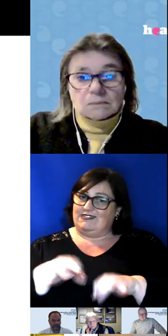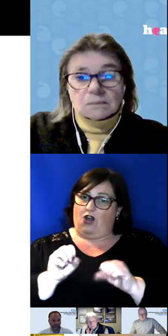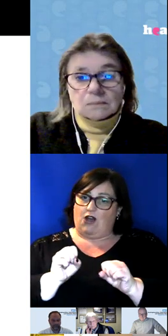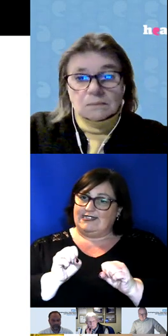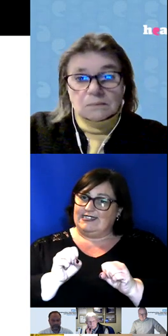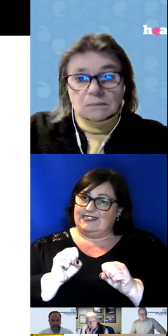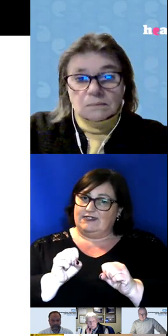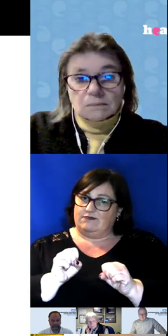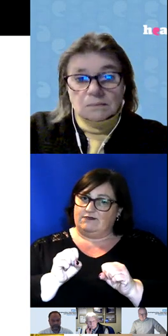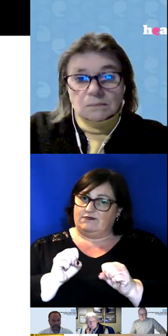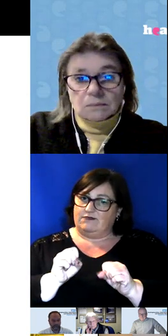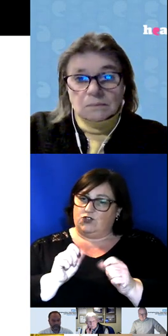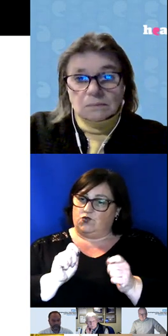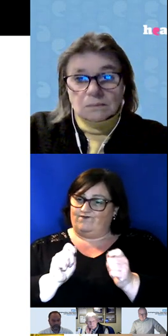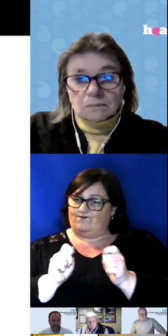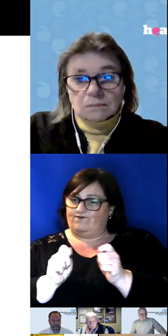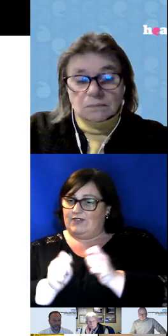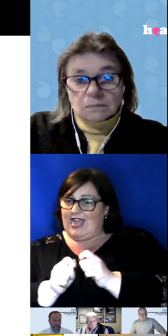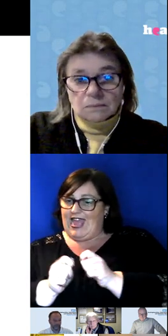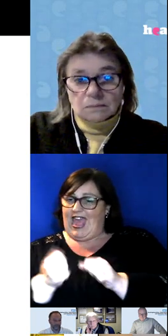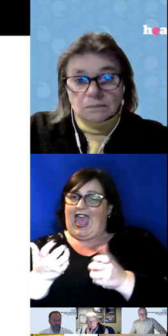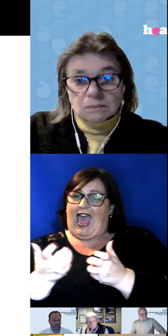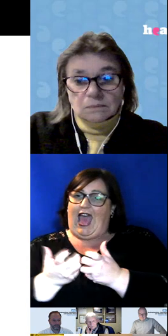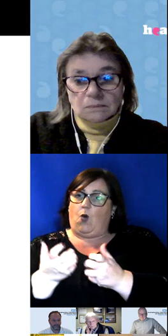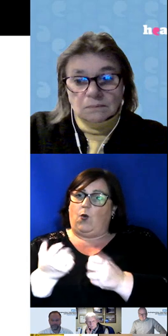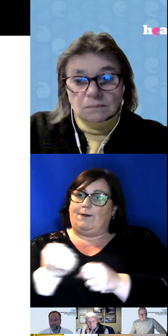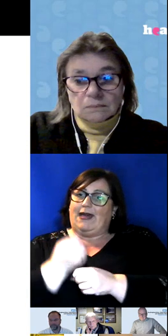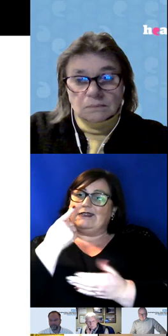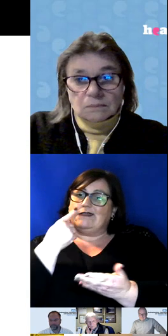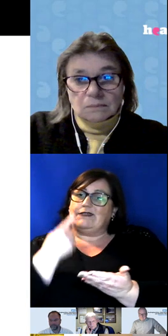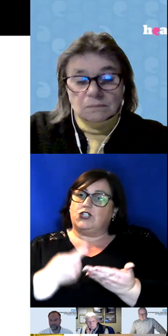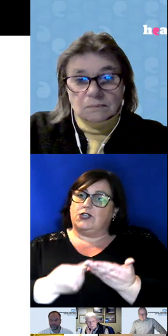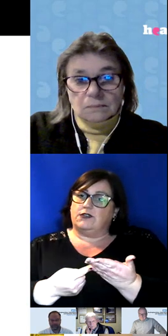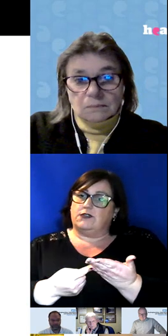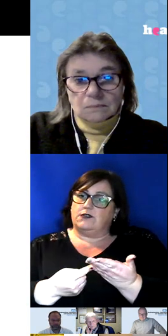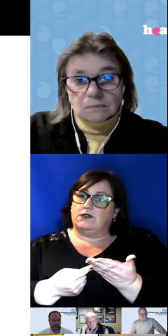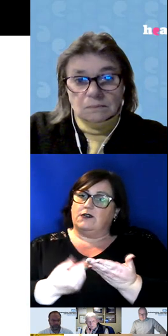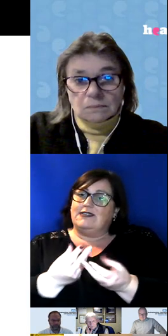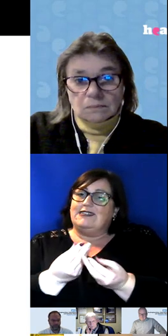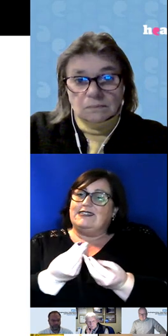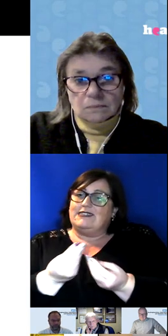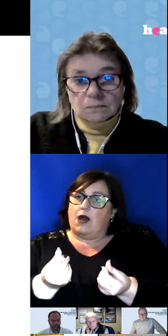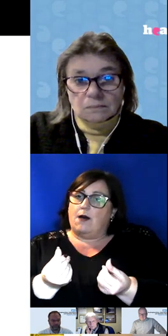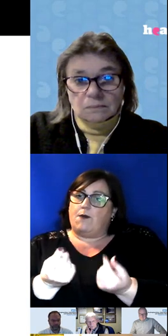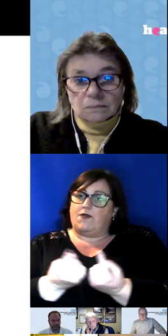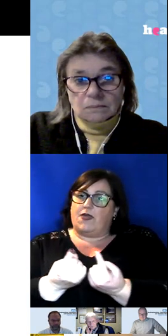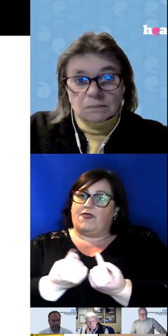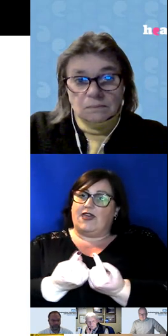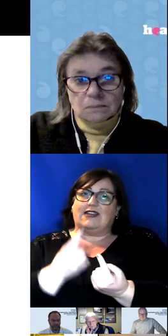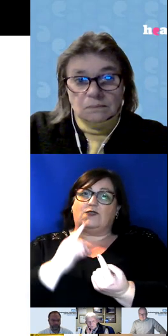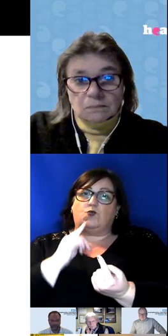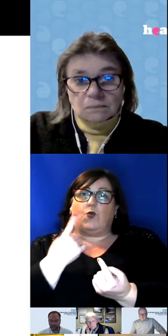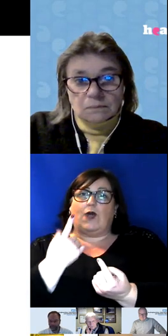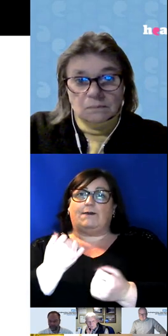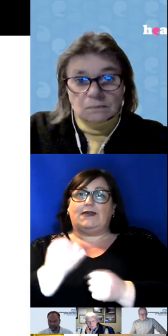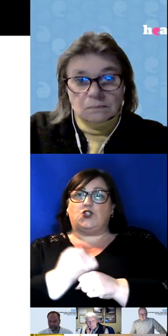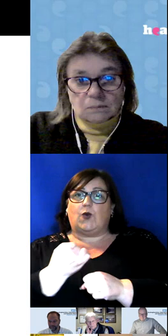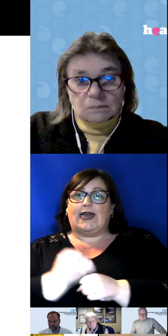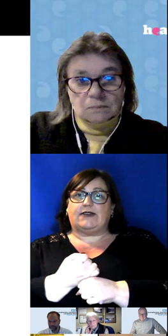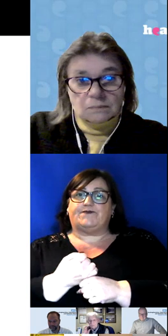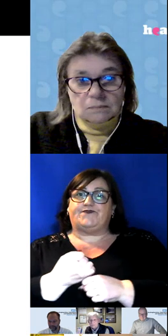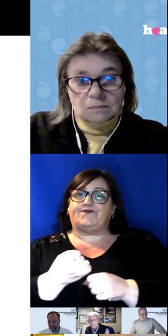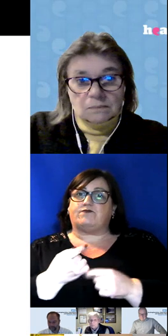are making decisions about some of the things that we'll be doing into next year. But also we're